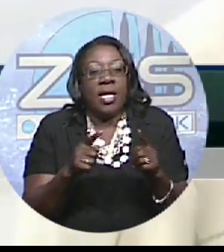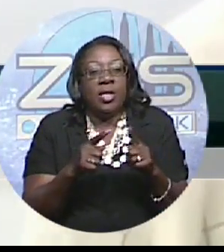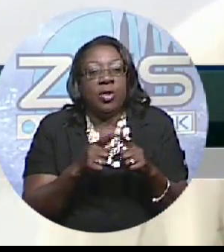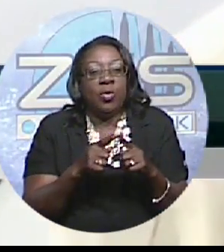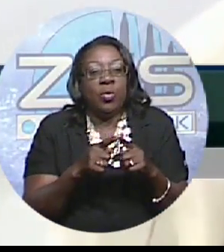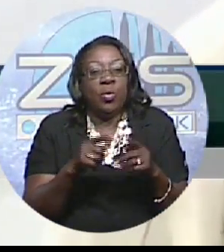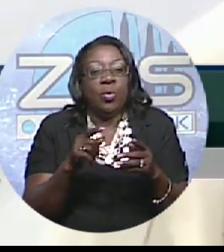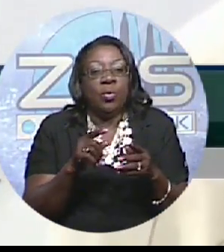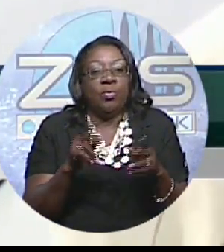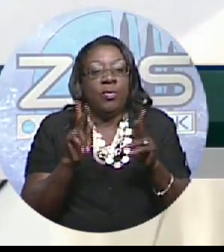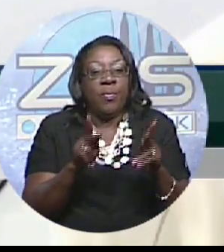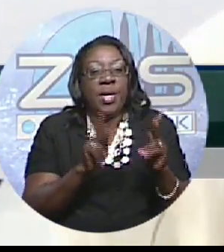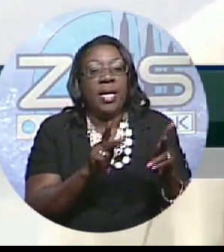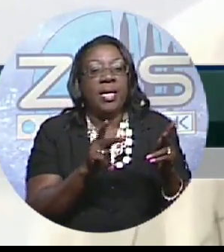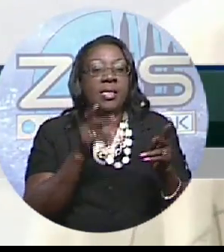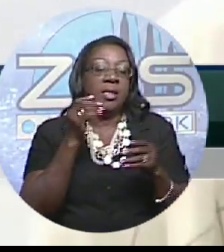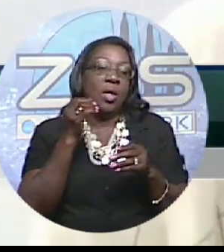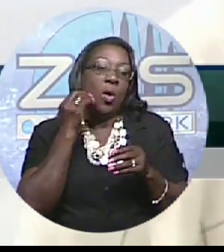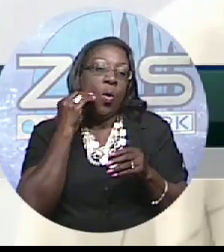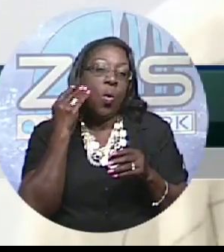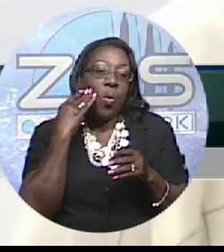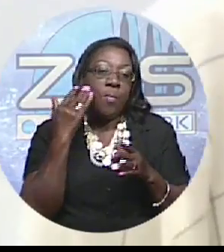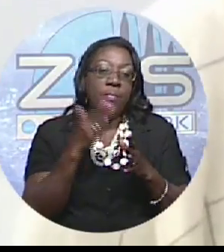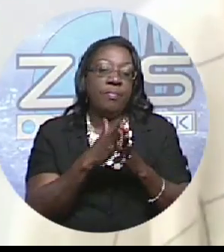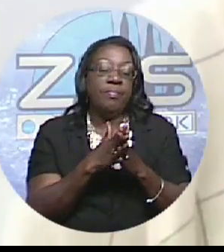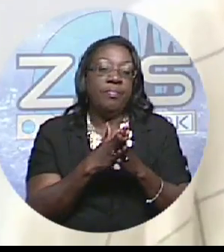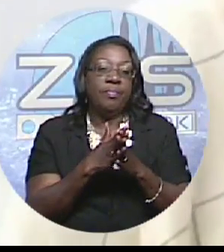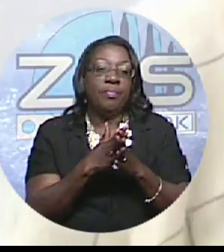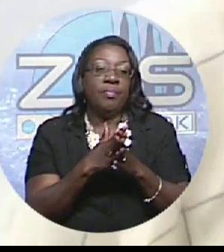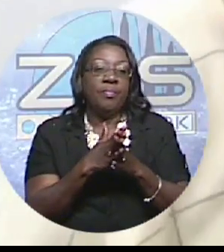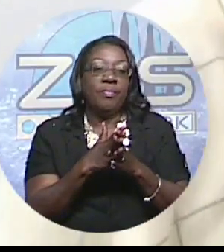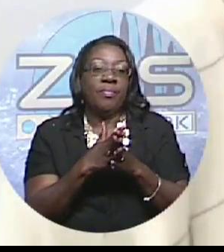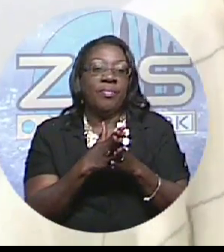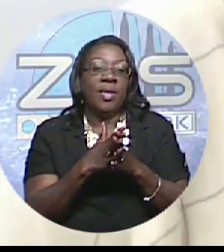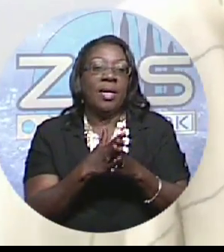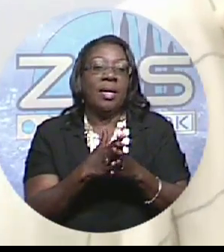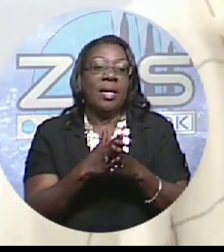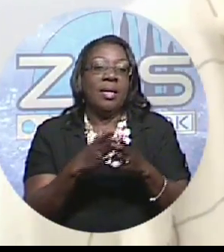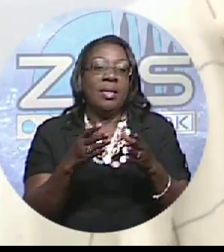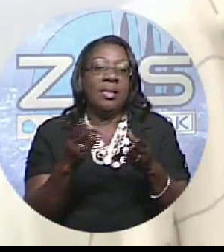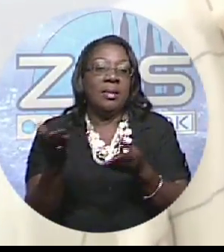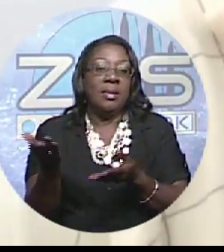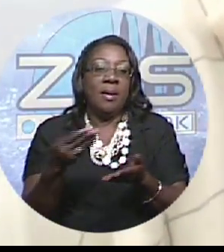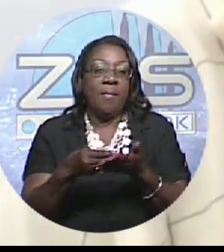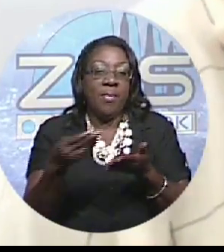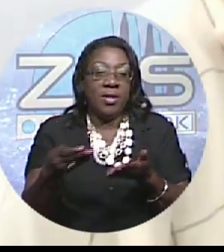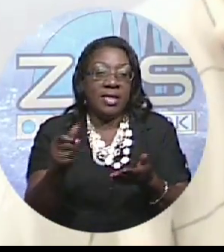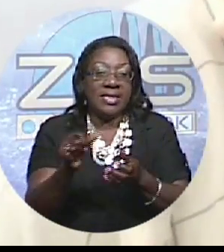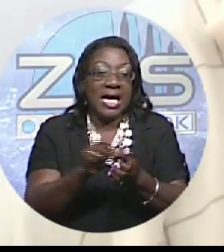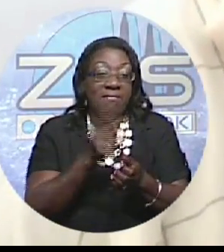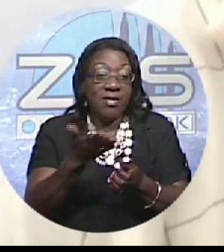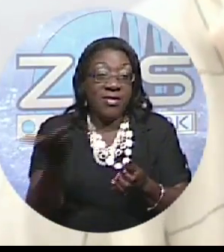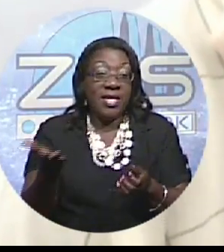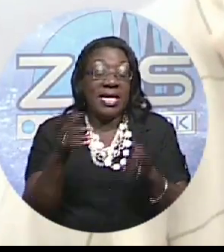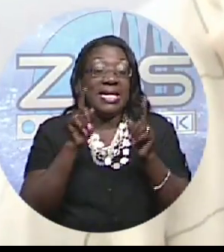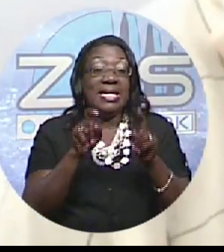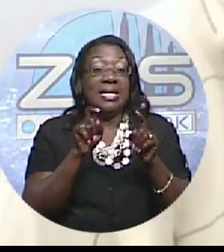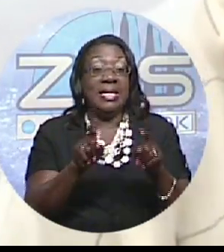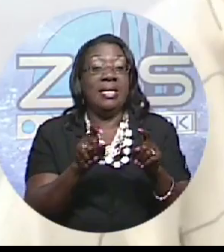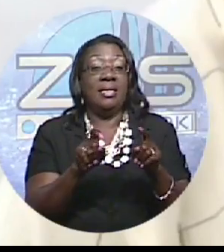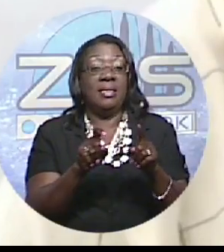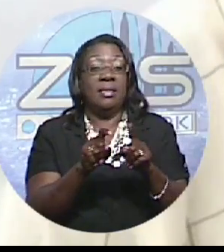my house as best as I could. I stock up on everything what I needed, and